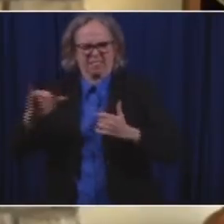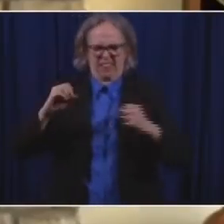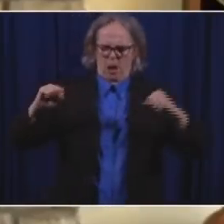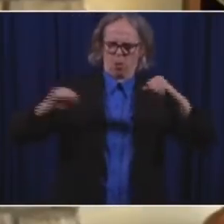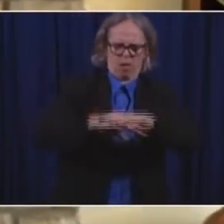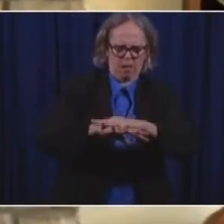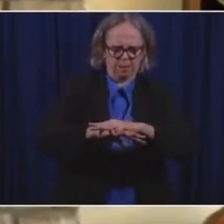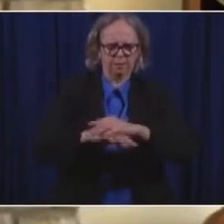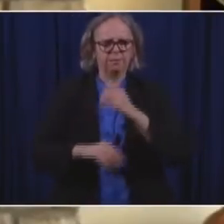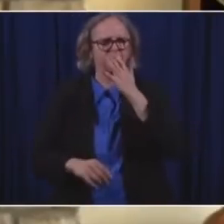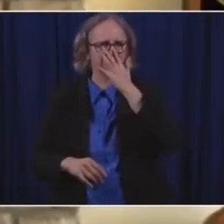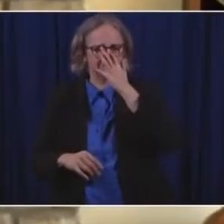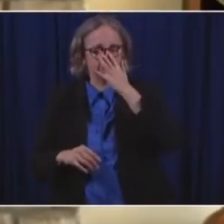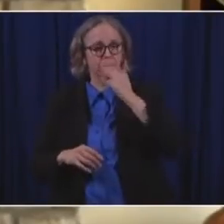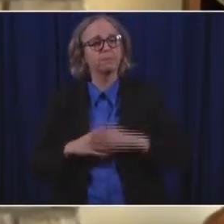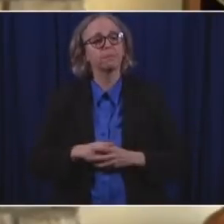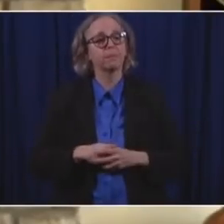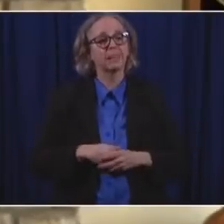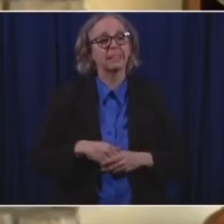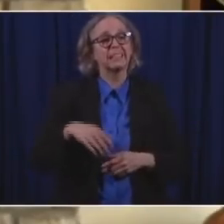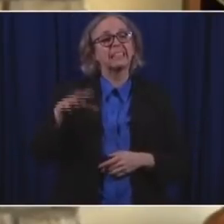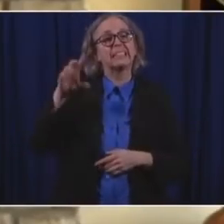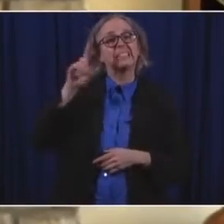On December 22nd,